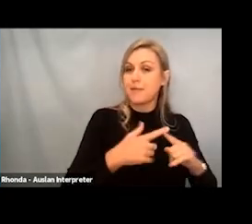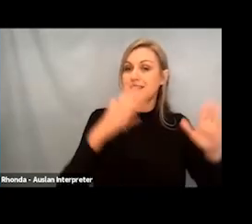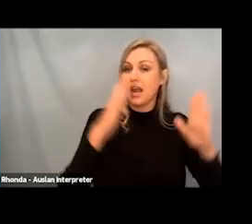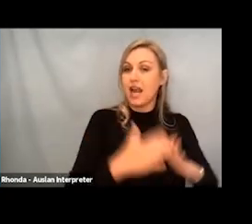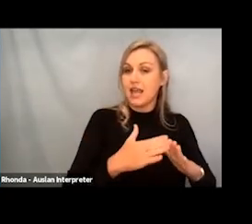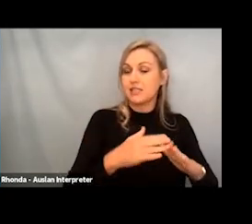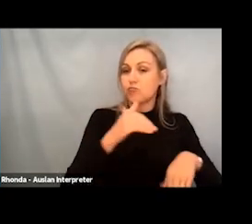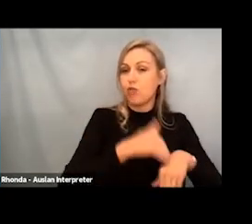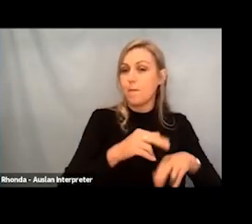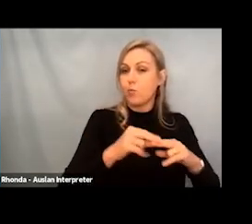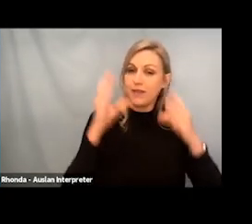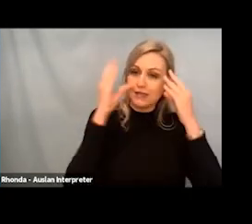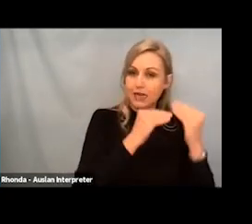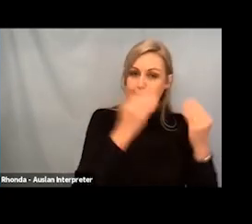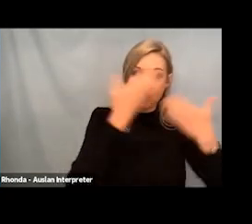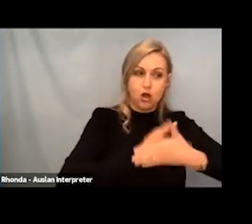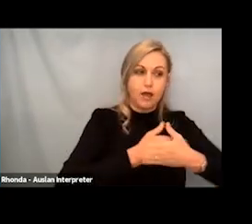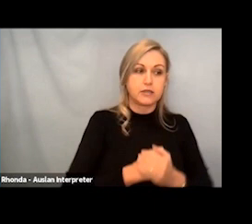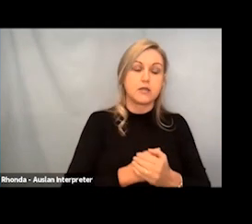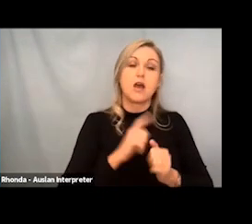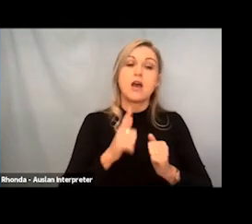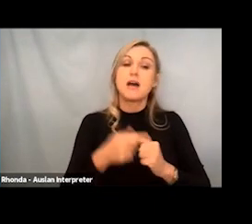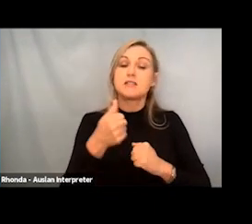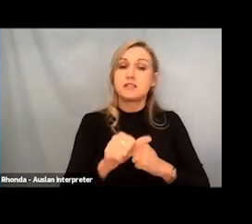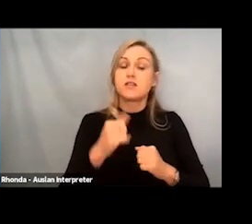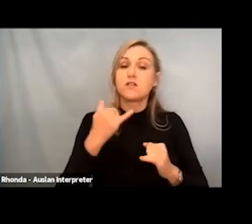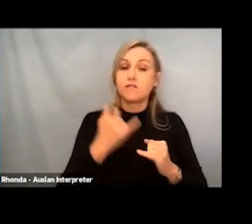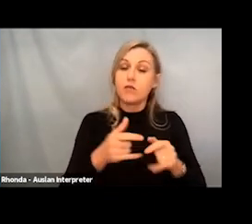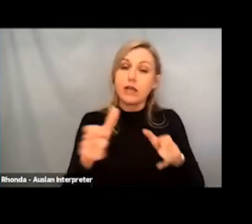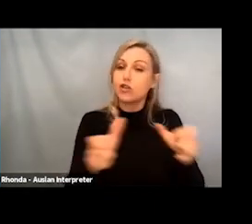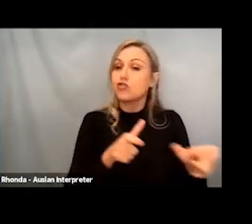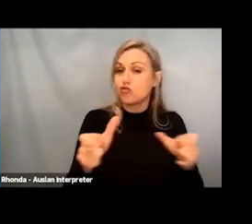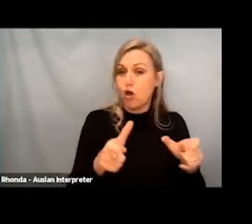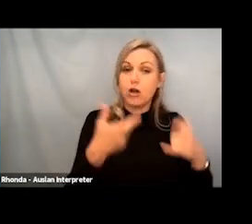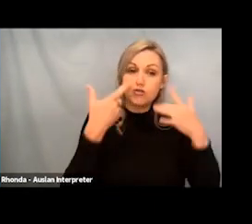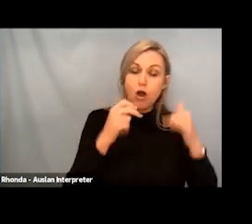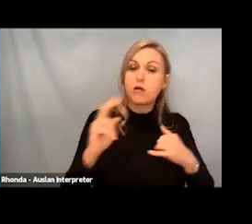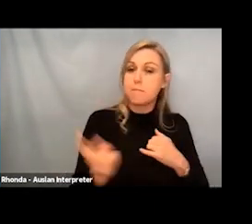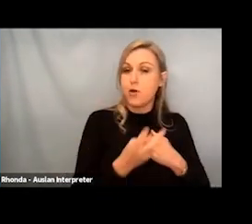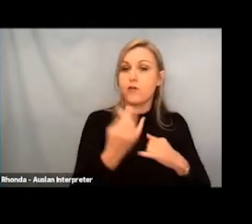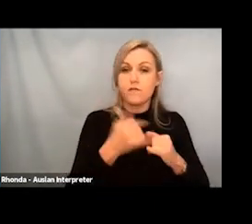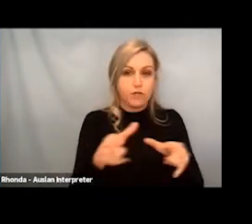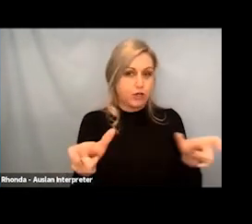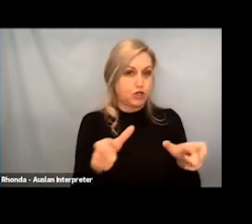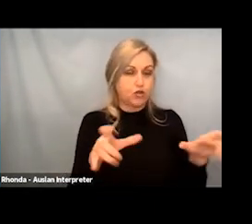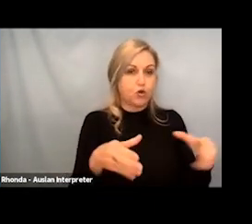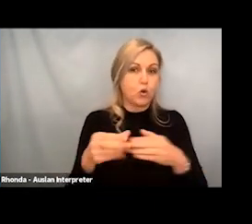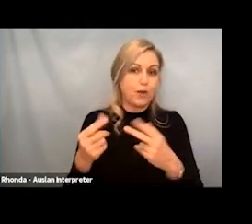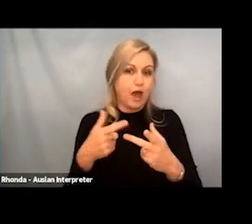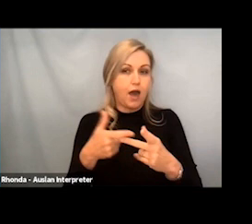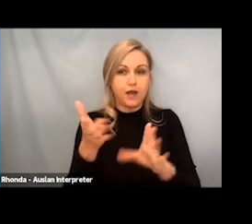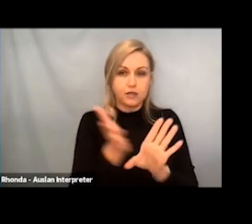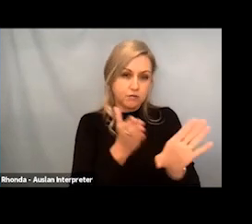insomnia. But these are very constrained trials conducted in very controlled environments with psychological therapy